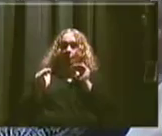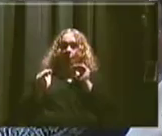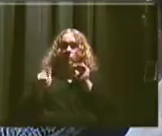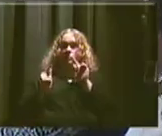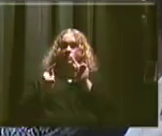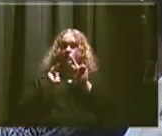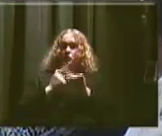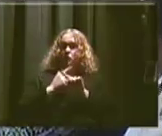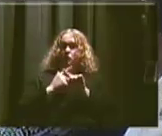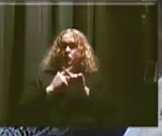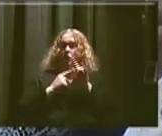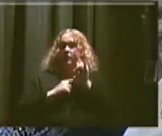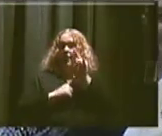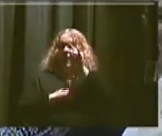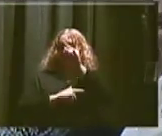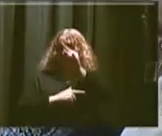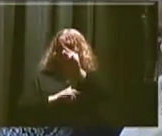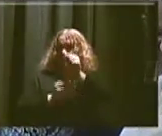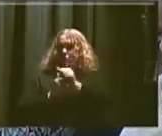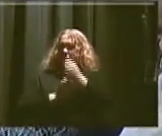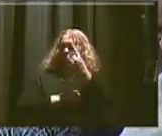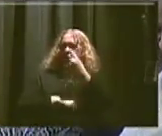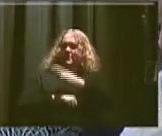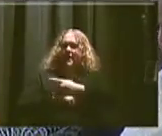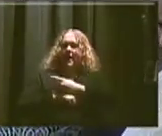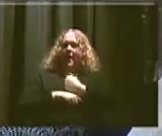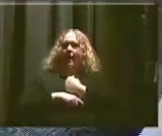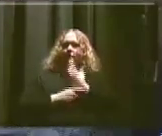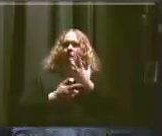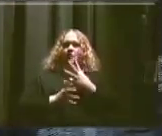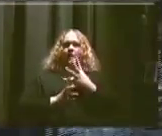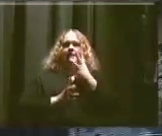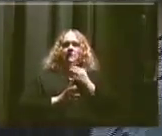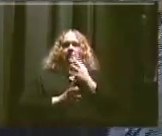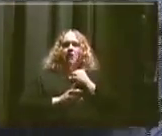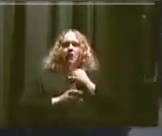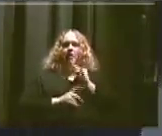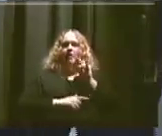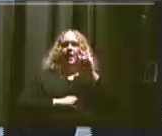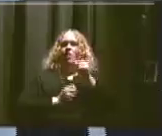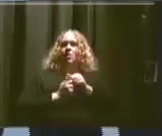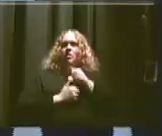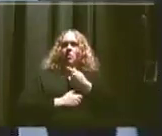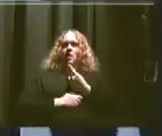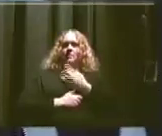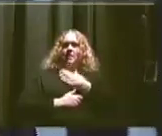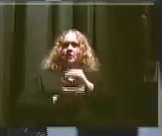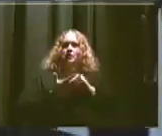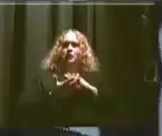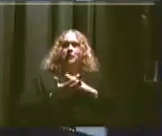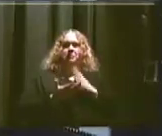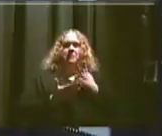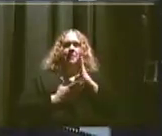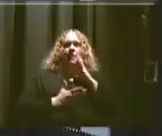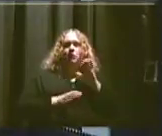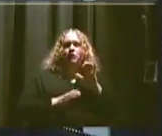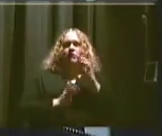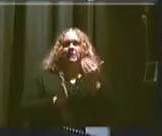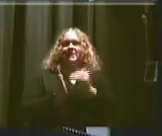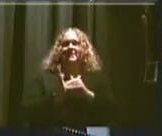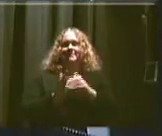once with a student. I may do it again, but I will tell you his